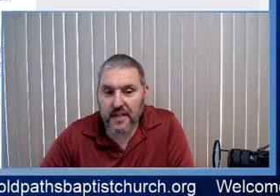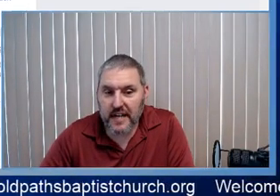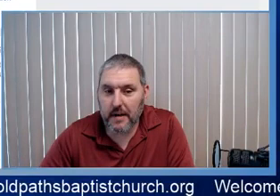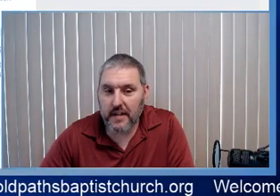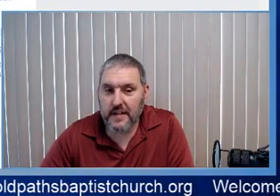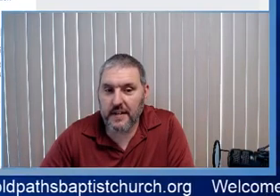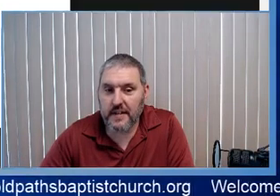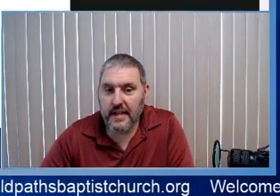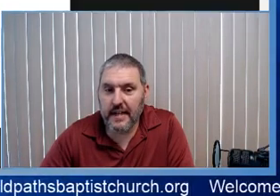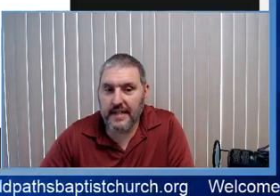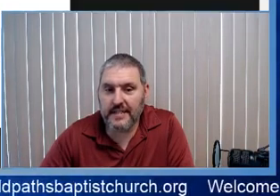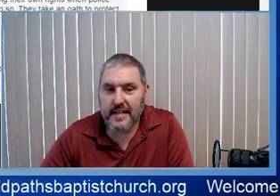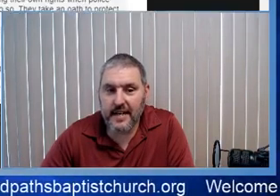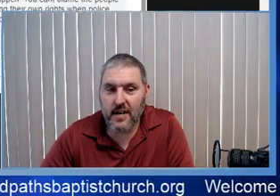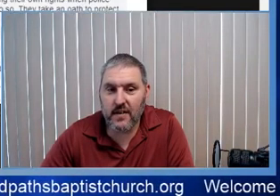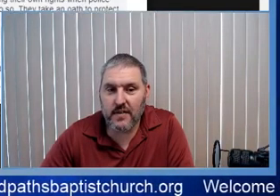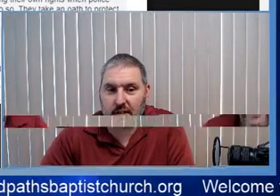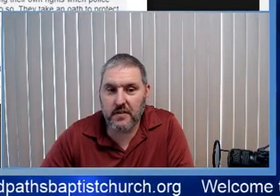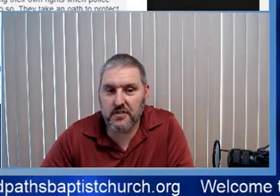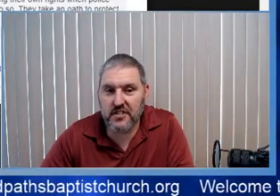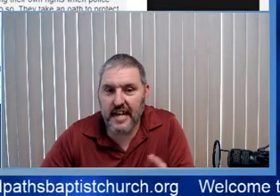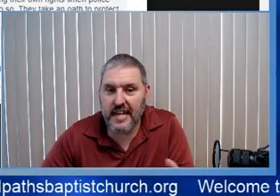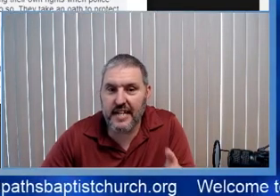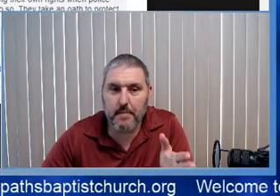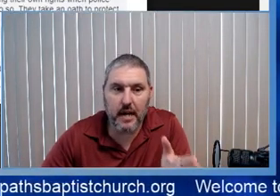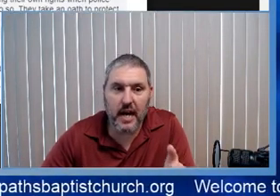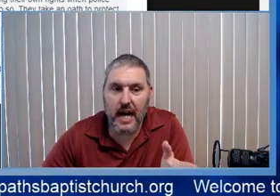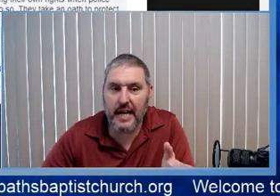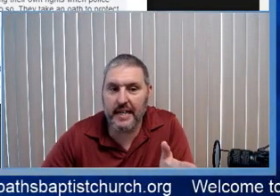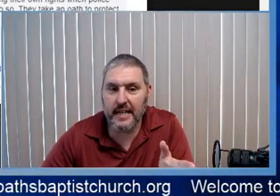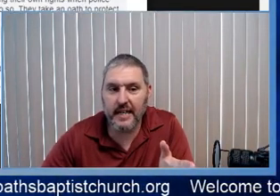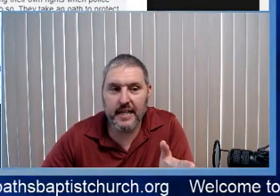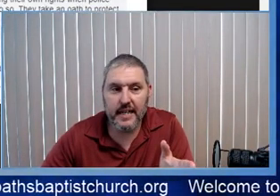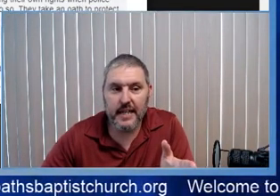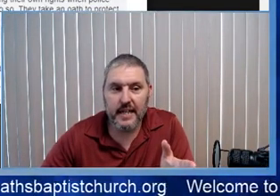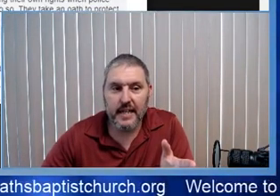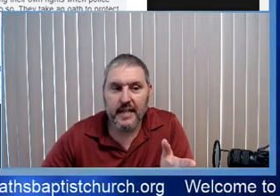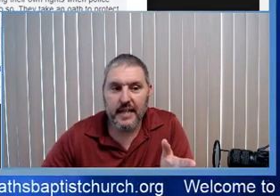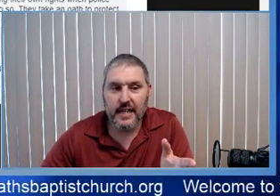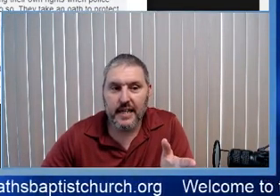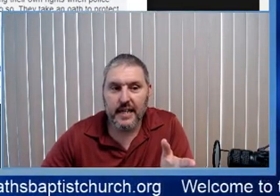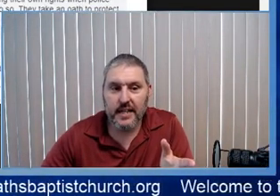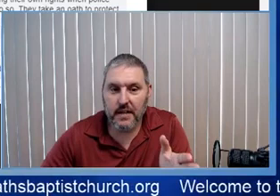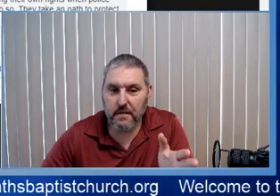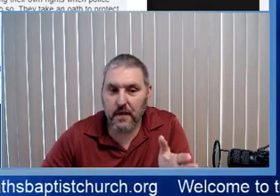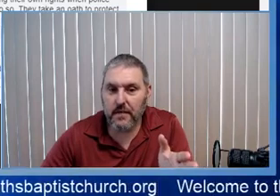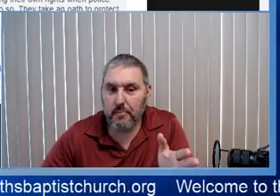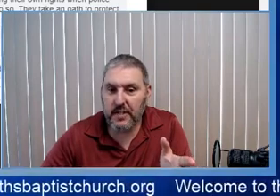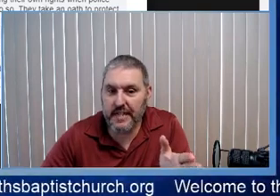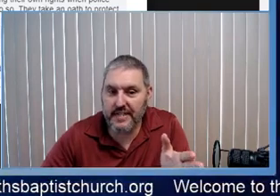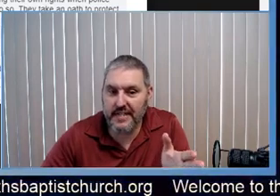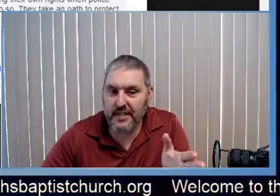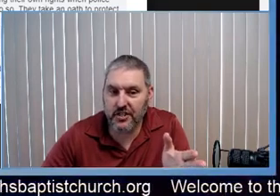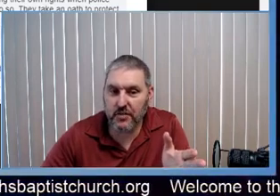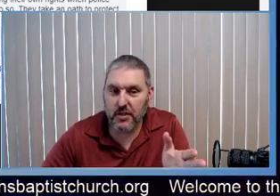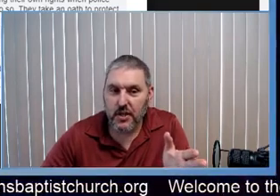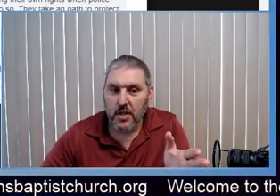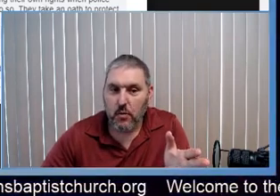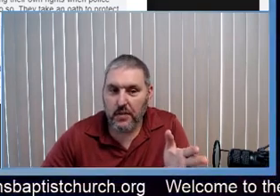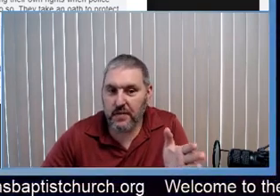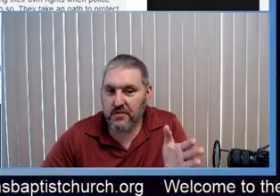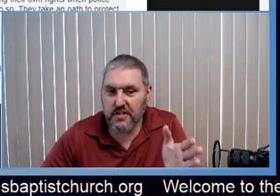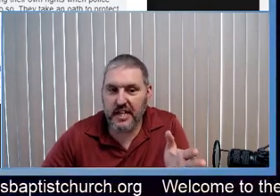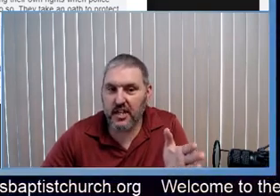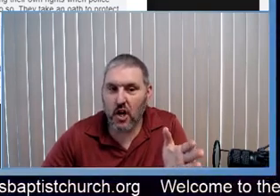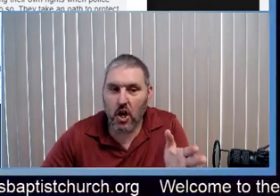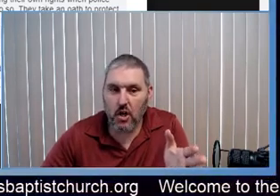I mean, think about it. It's here that they're standing behind in front of a police station